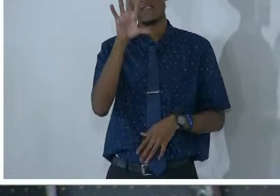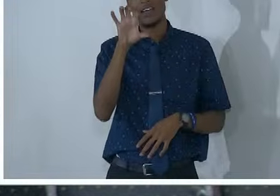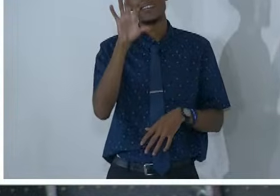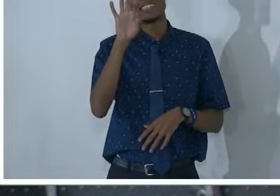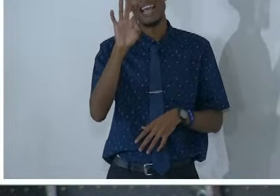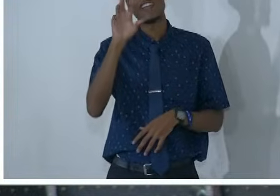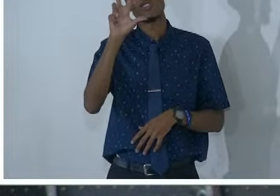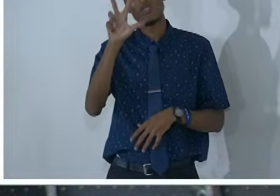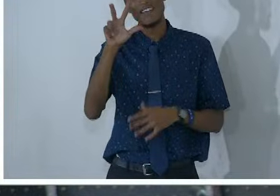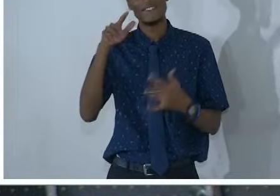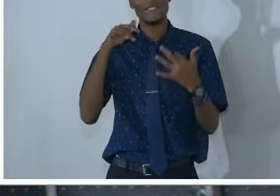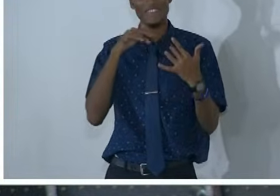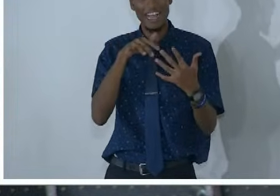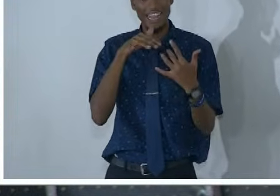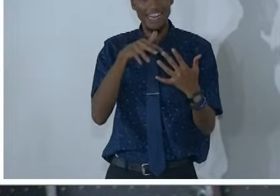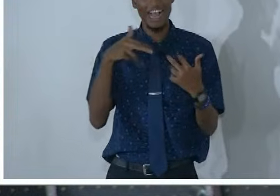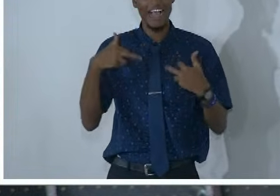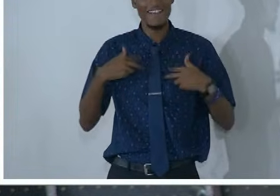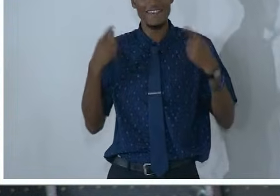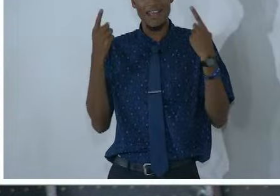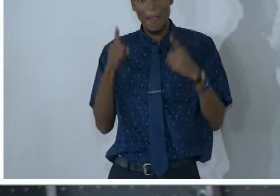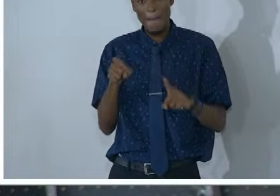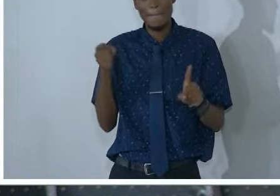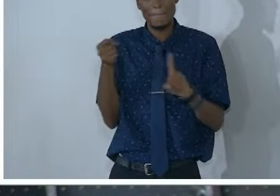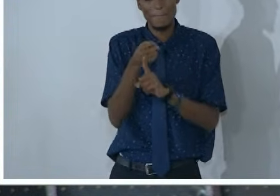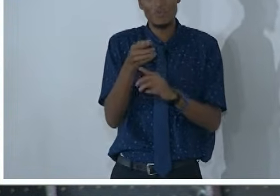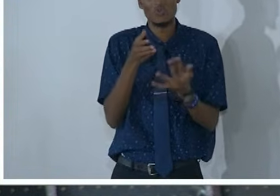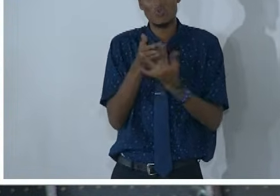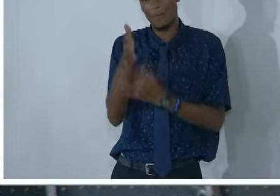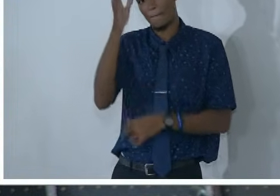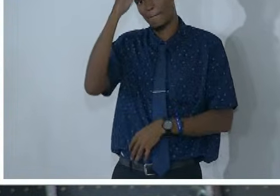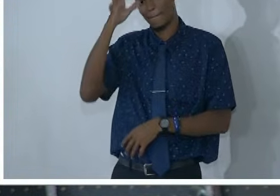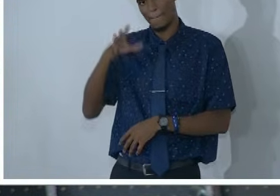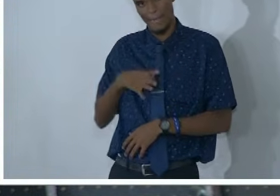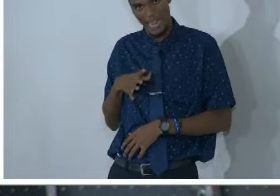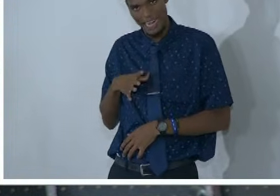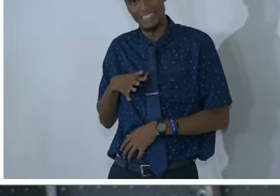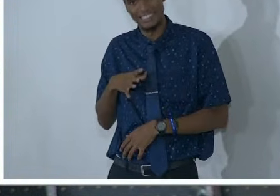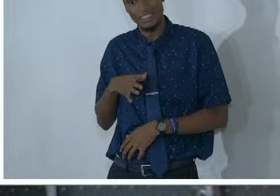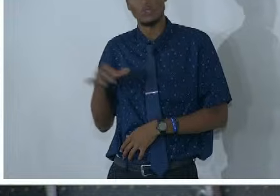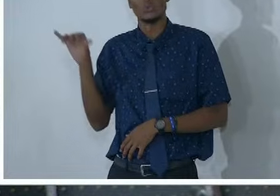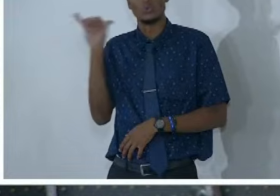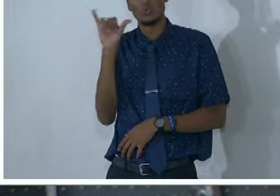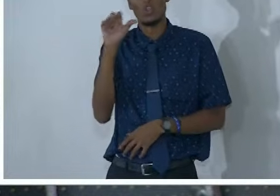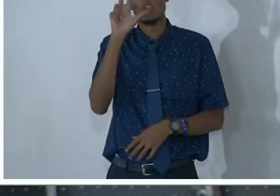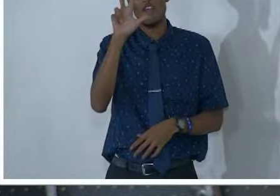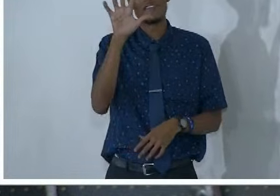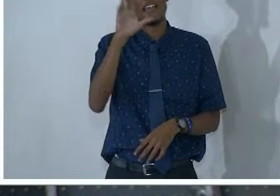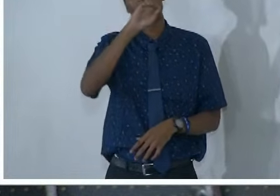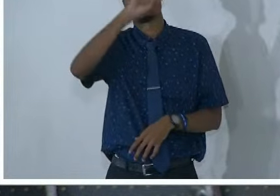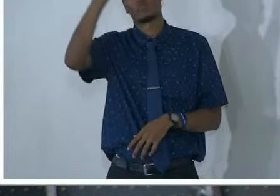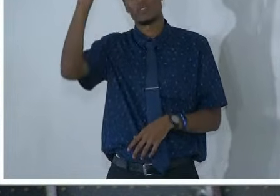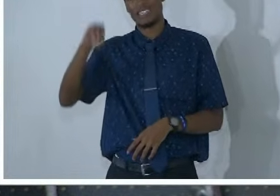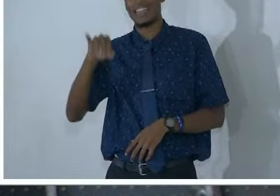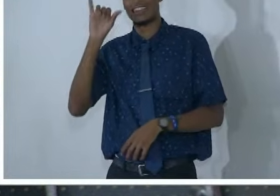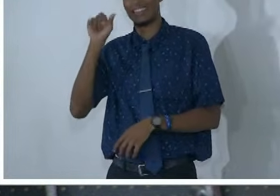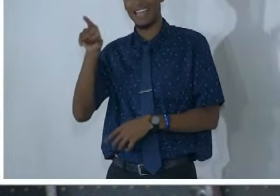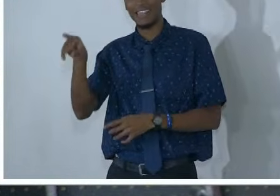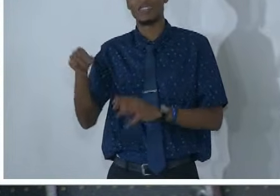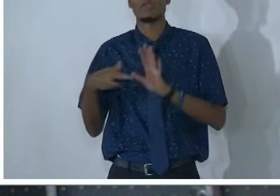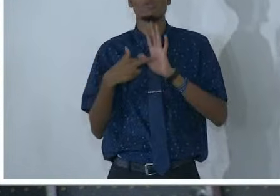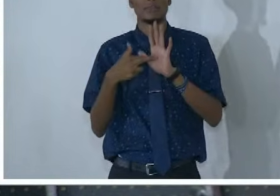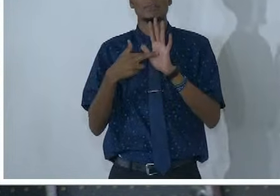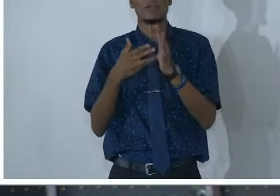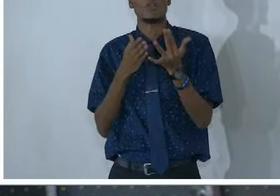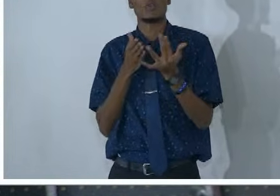2,593 violence-related injury among men, and almost 35% of that is represented through